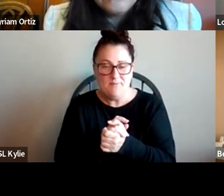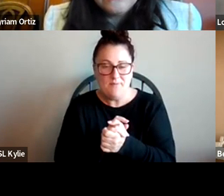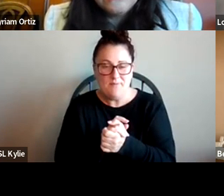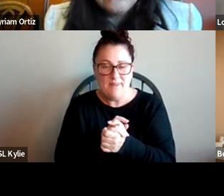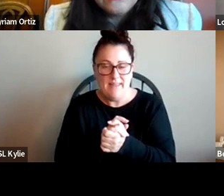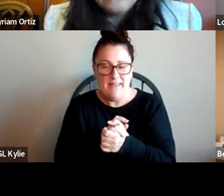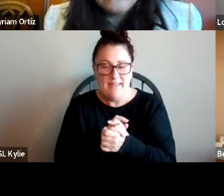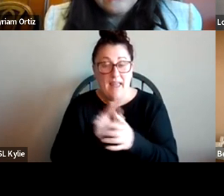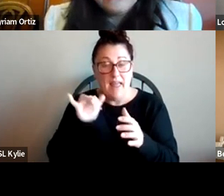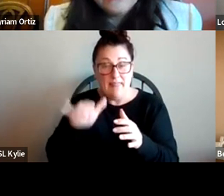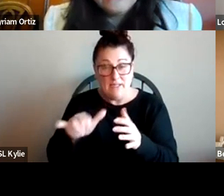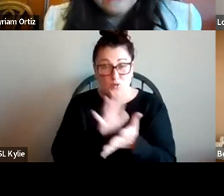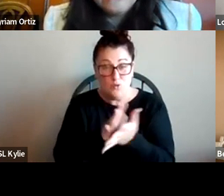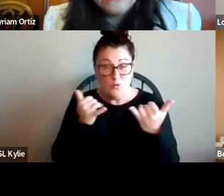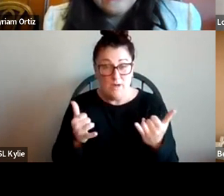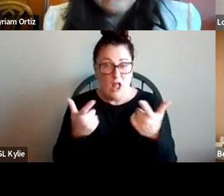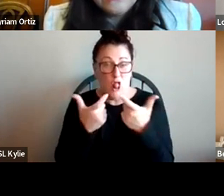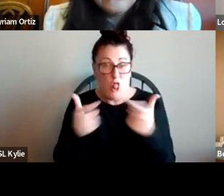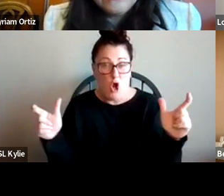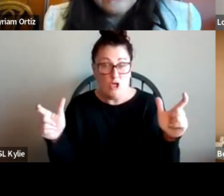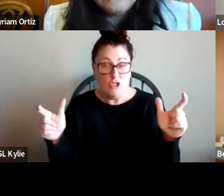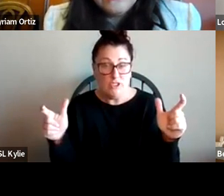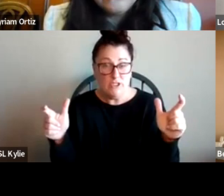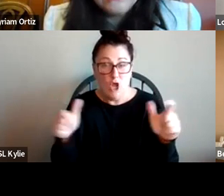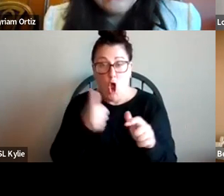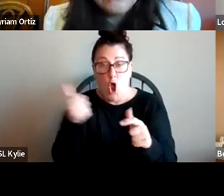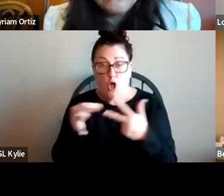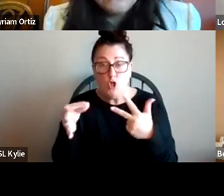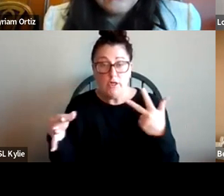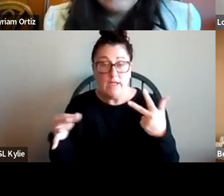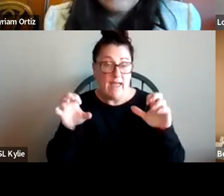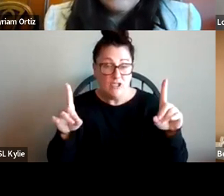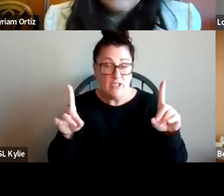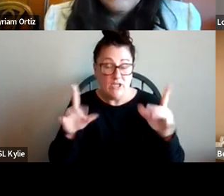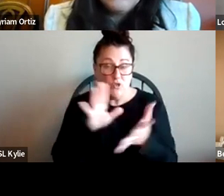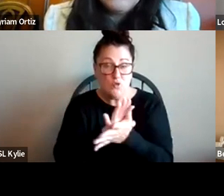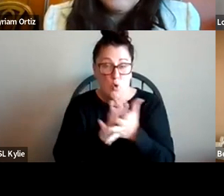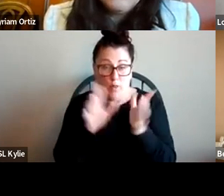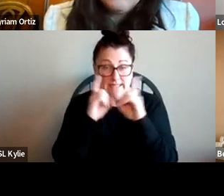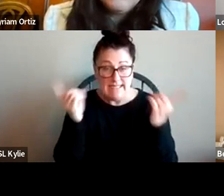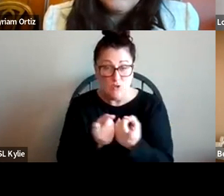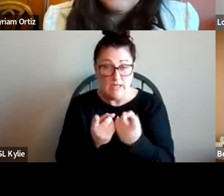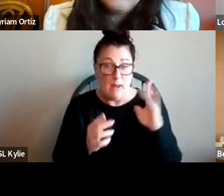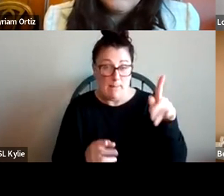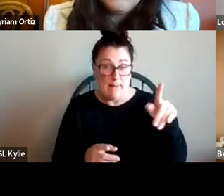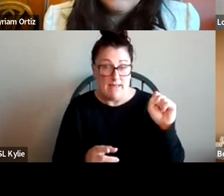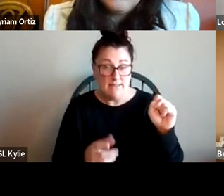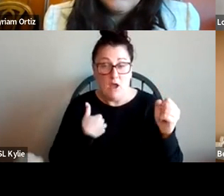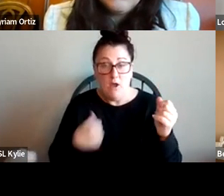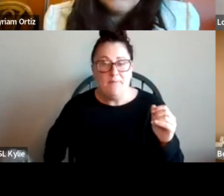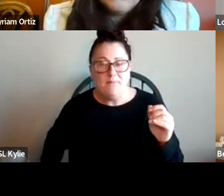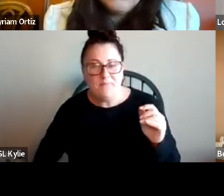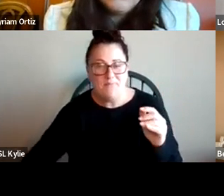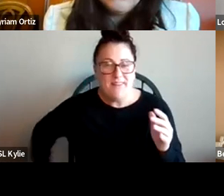Boston Day and Evening Academy is the largest alternative education school in the district. We have students